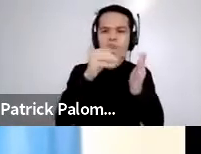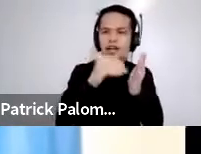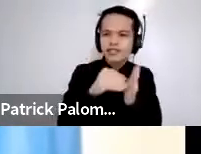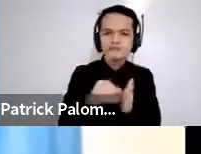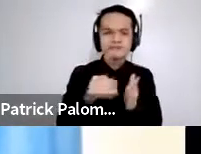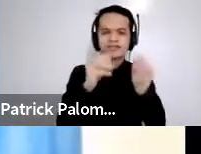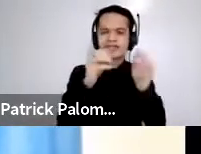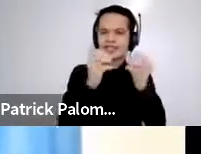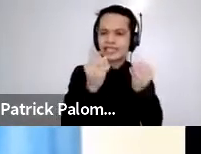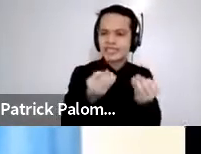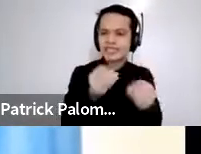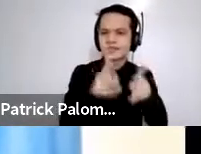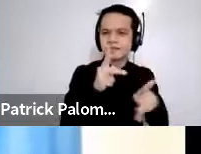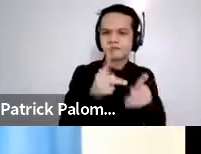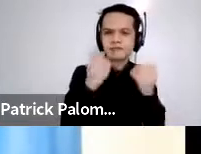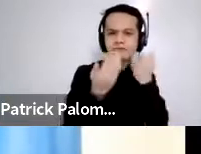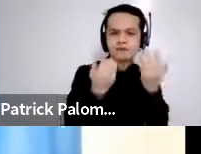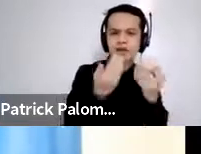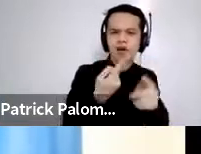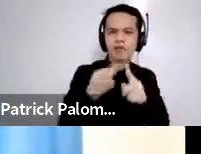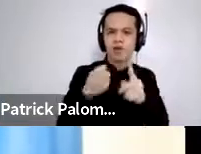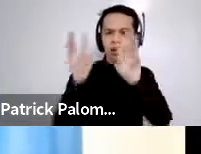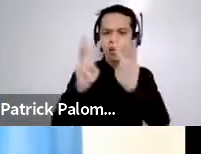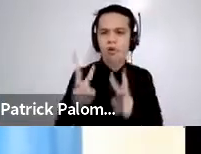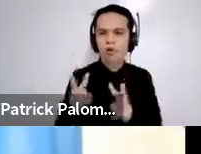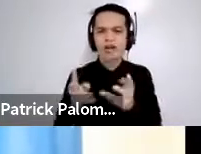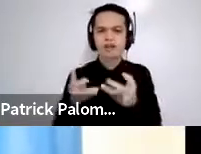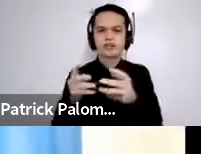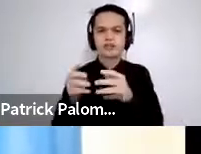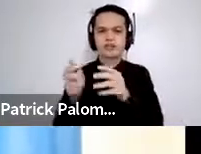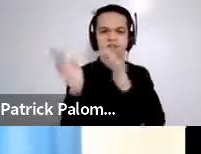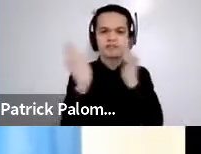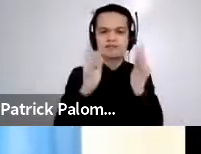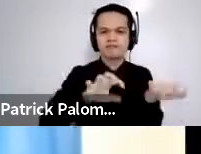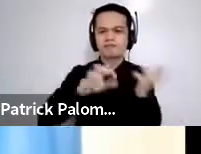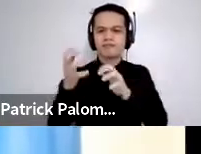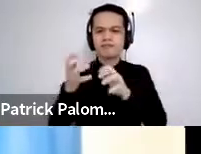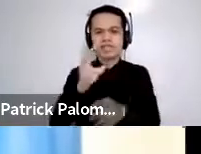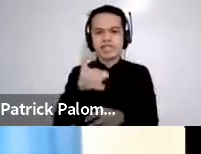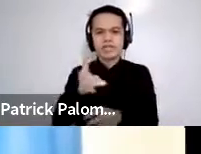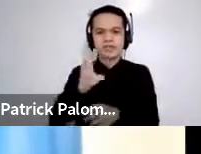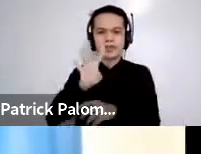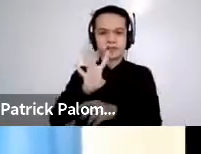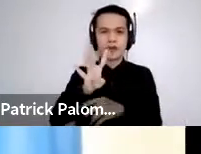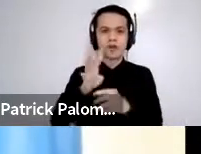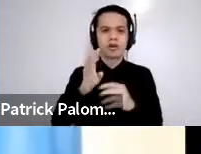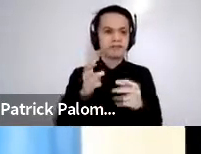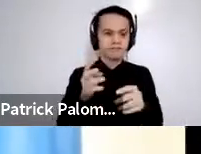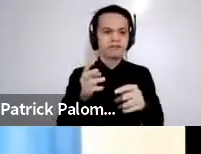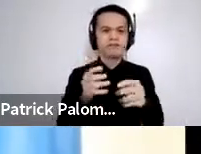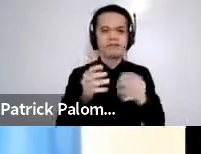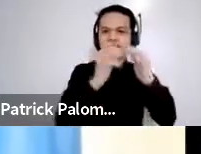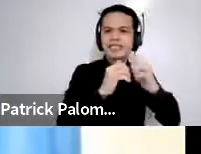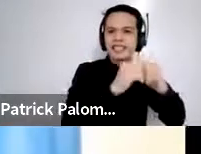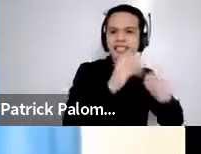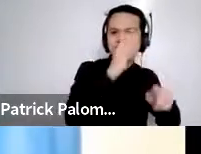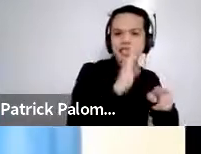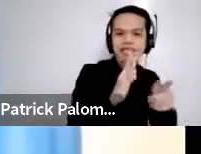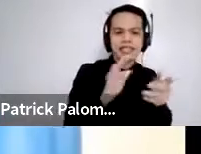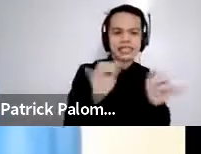shocks accounting for 74% of the fatalities, 62% of the total damages,